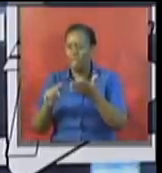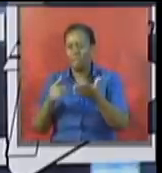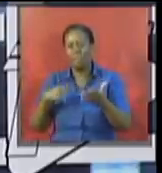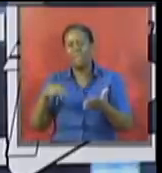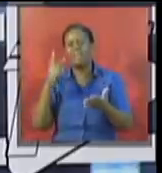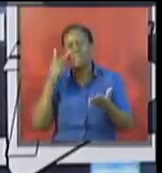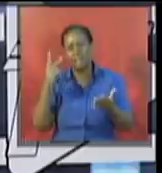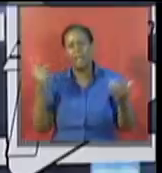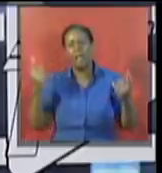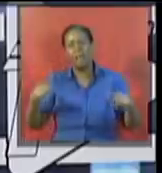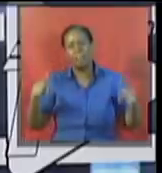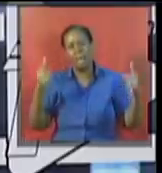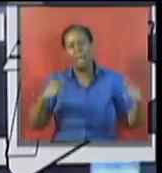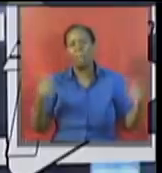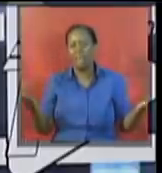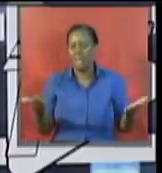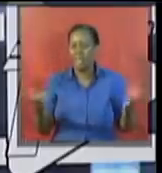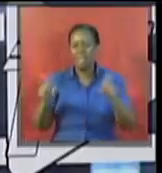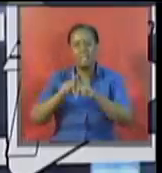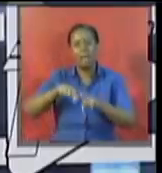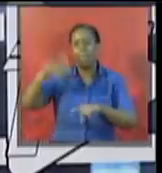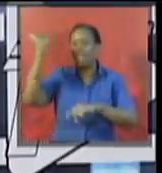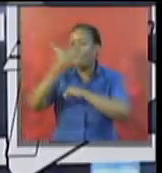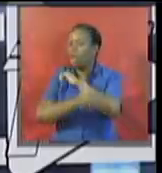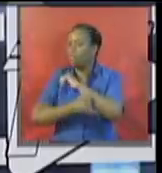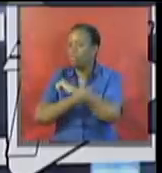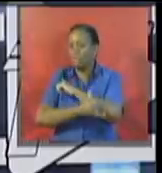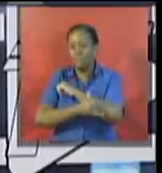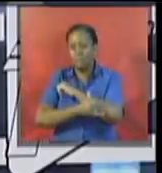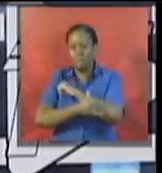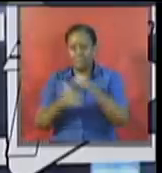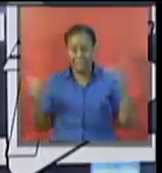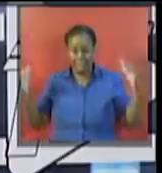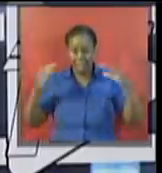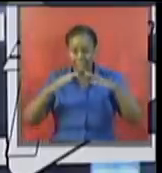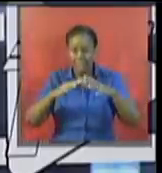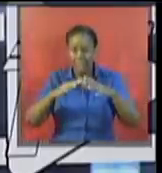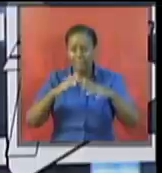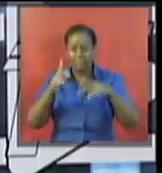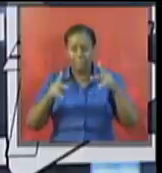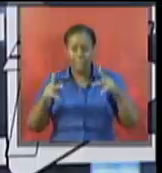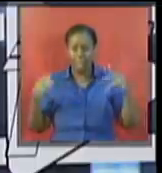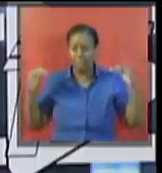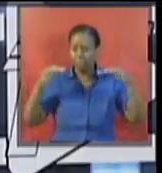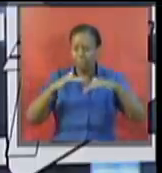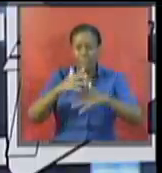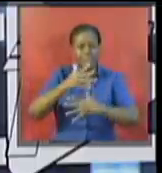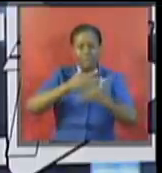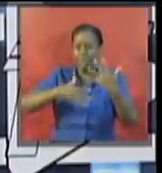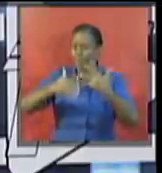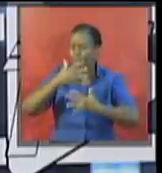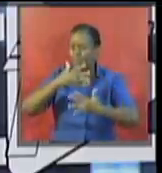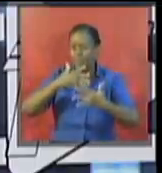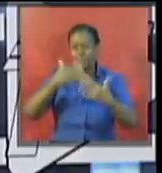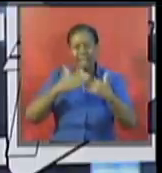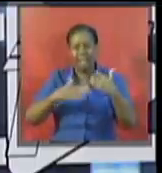gatherings and the potential explosion of connected networks and transmission of